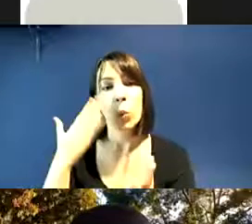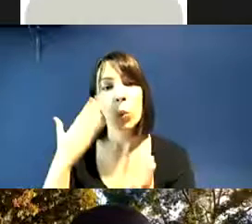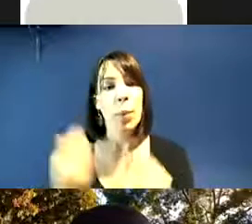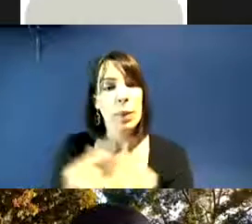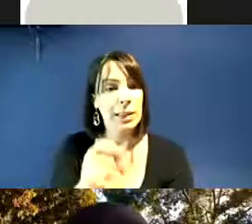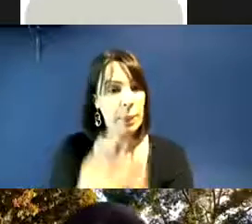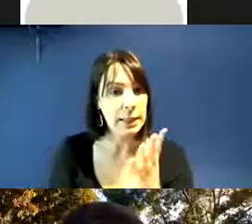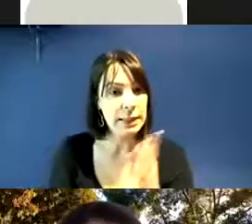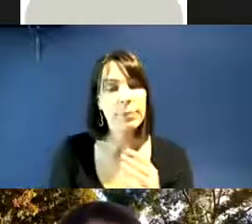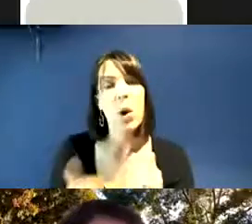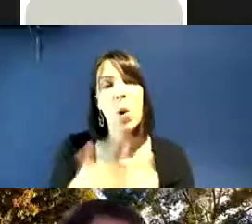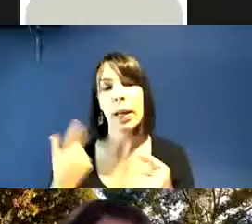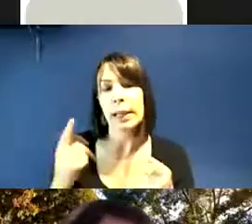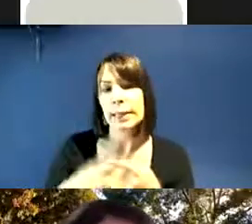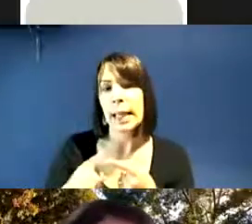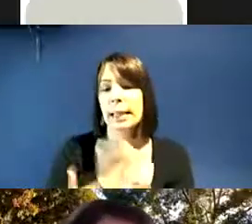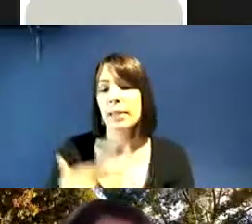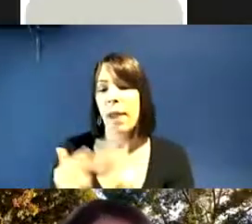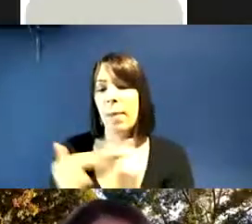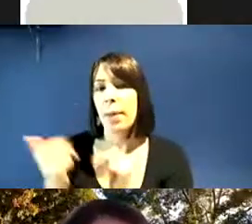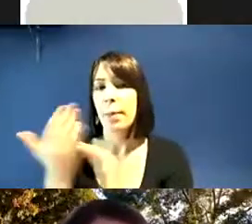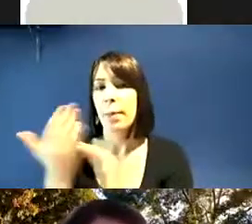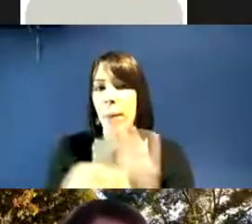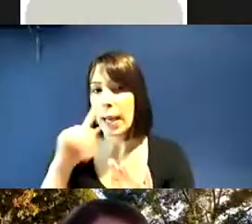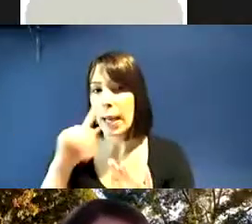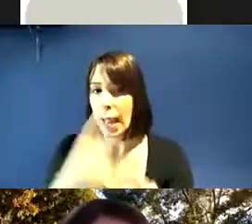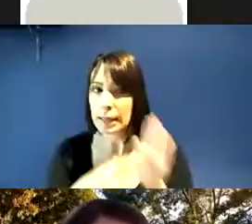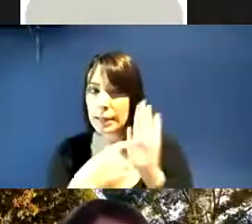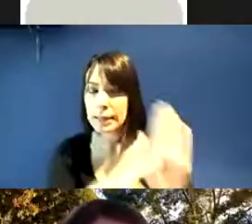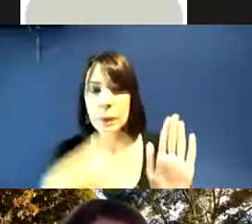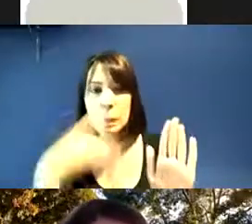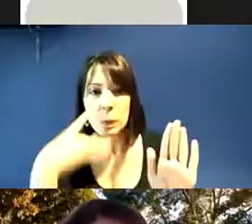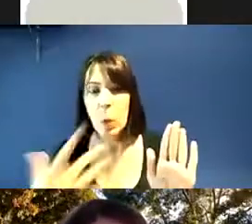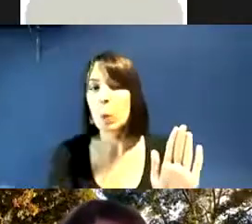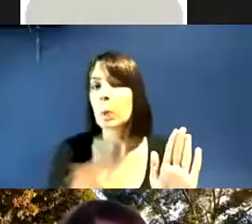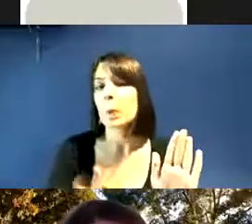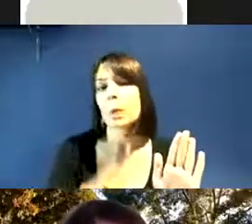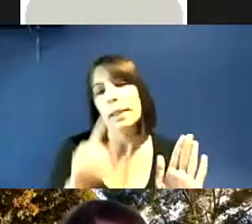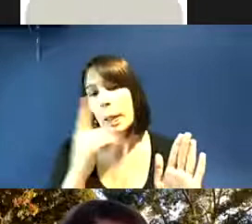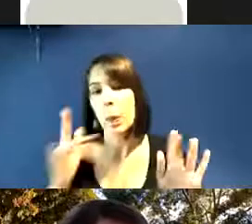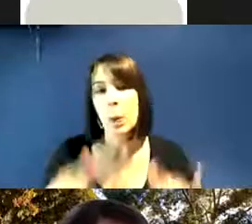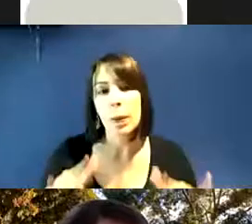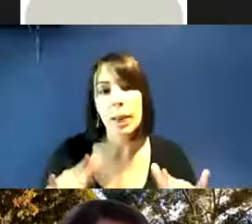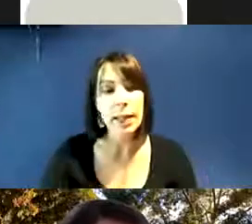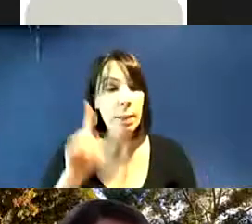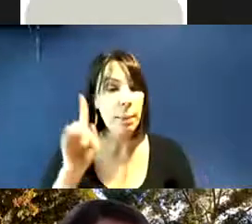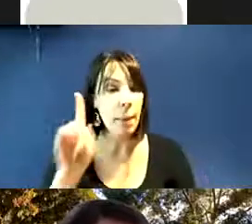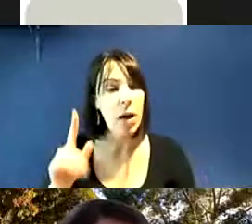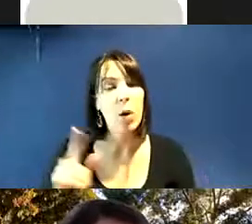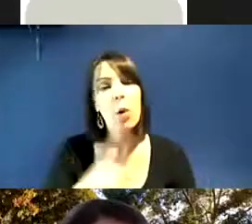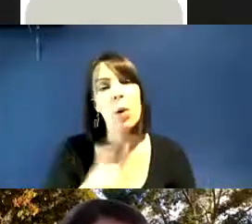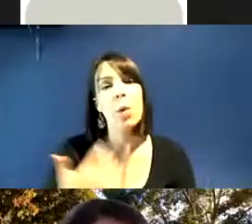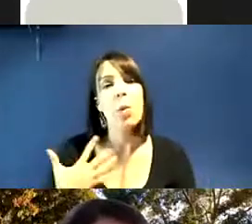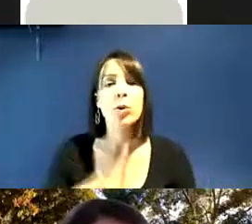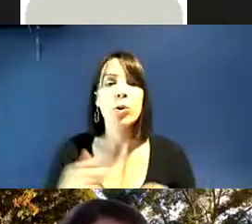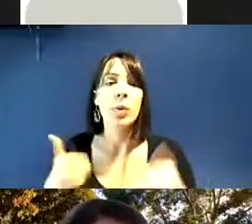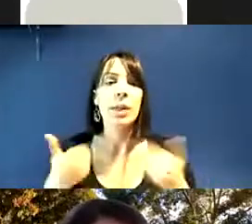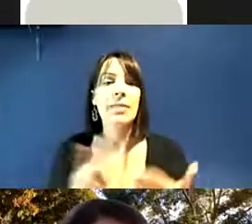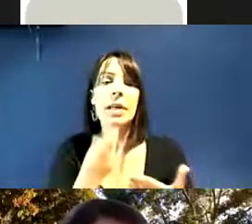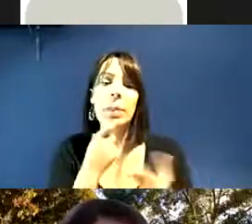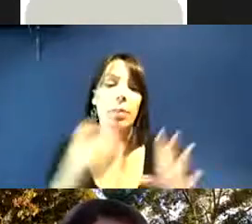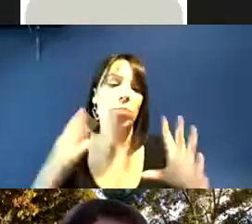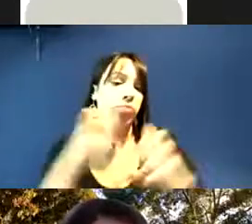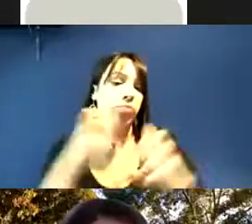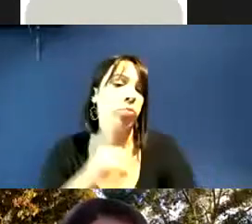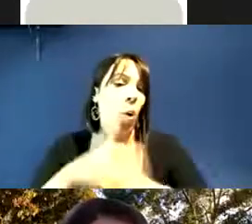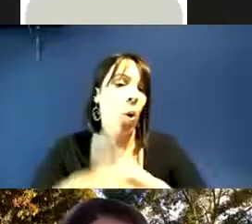in development, so we can't describe it in too much detail at this point, but we wanted to give today a bit of an overview about what to